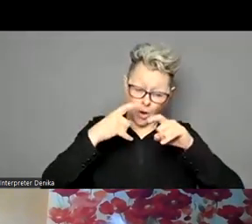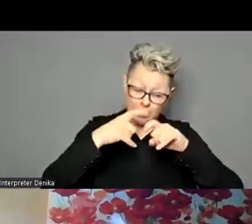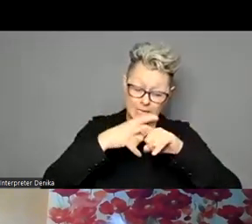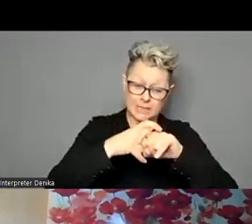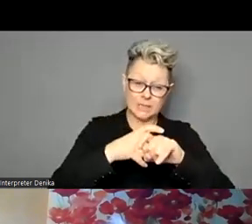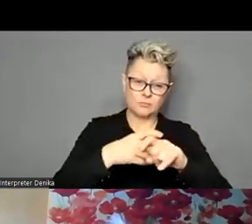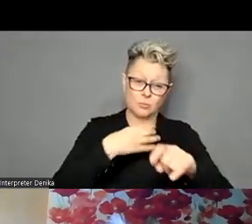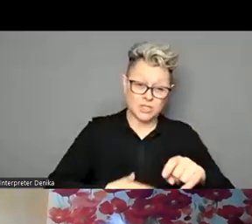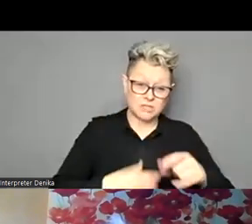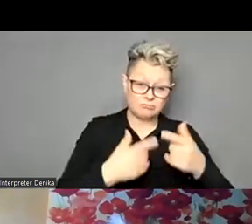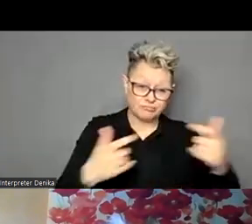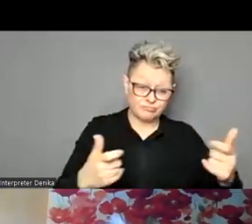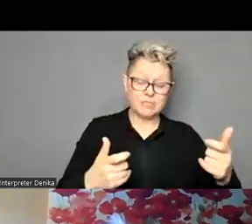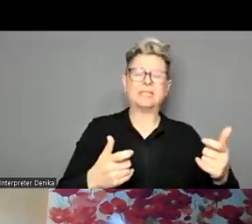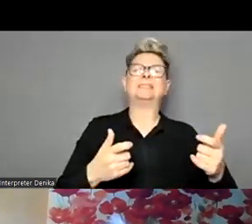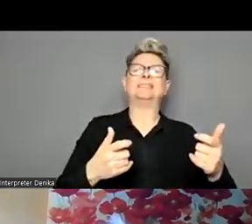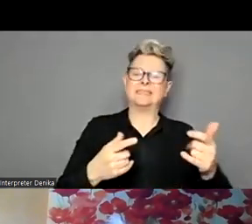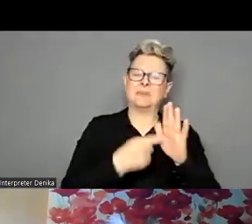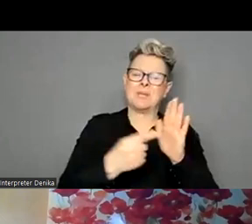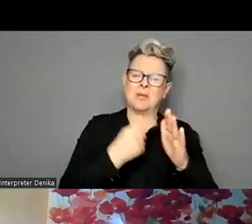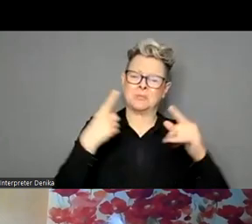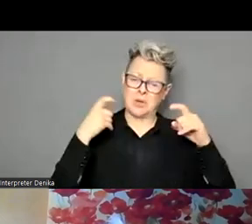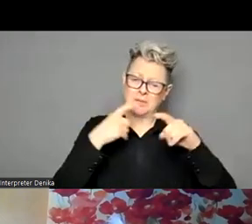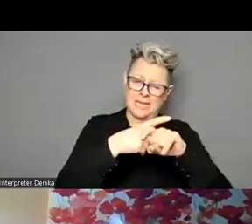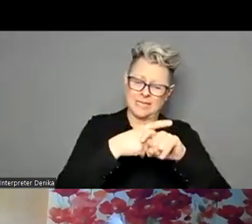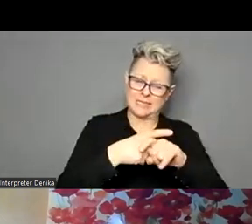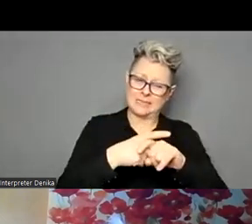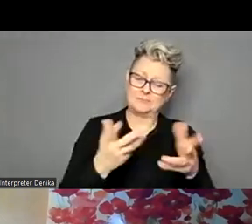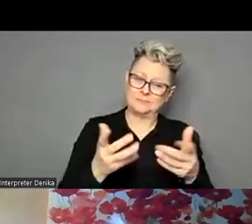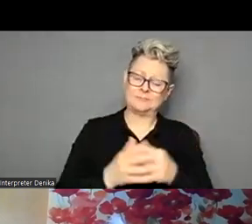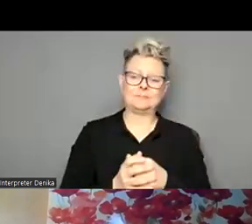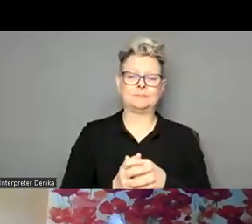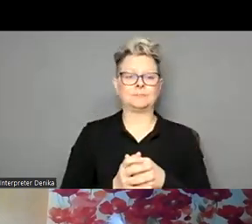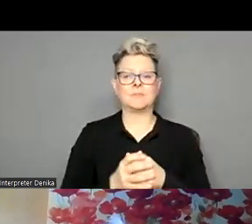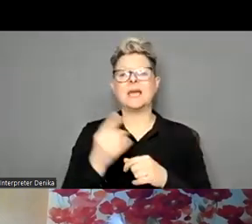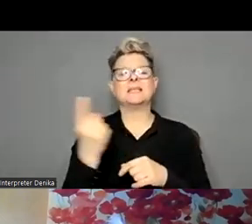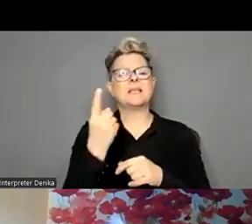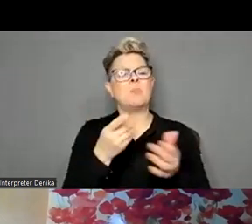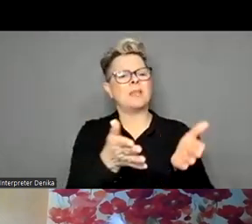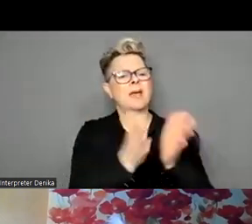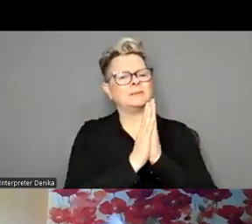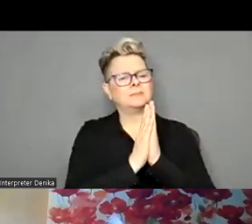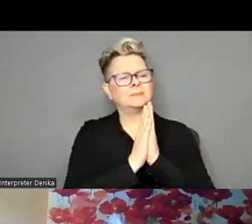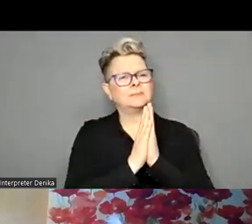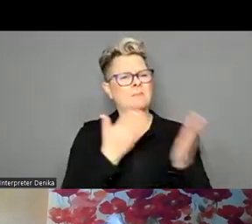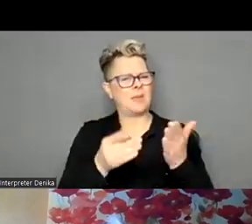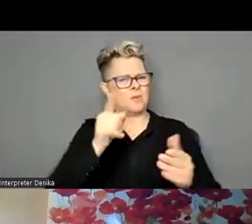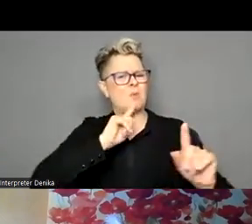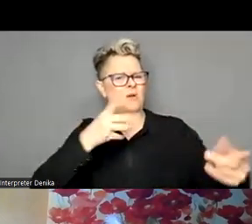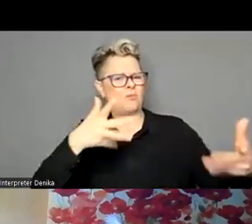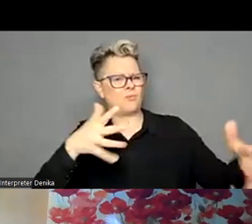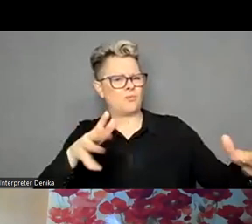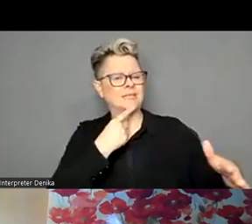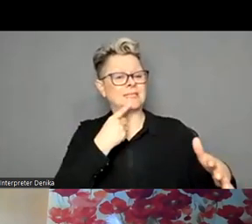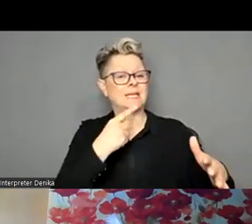issues enforcing them. Okay. Someone did ask, and I think maybe you've answered this too, is doing a will